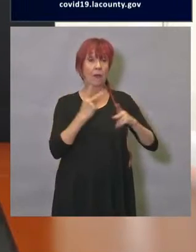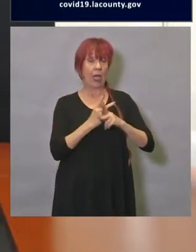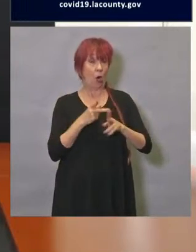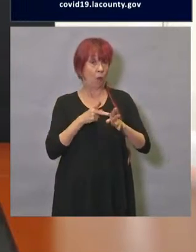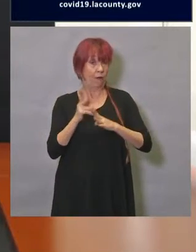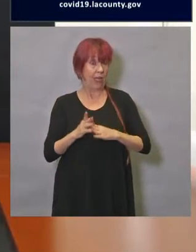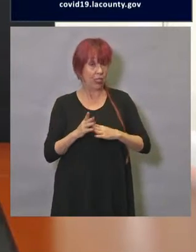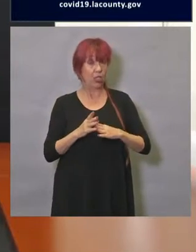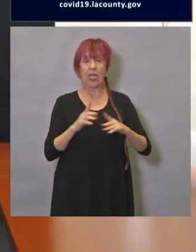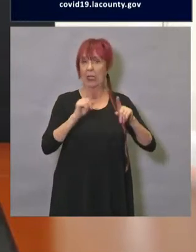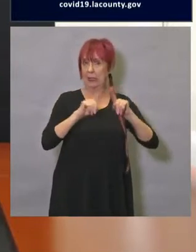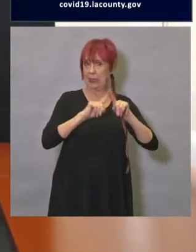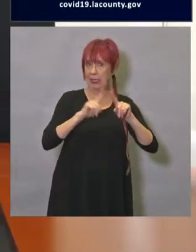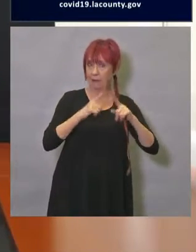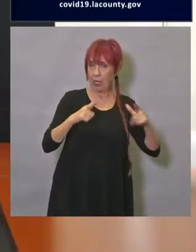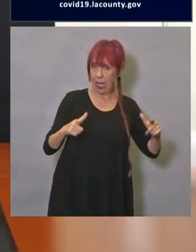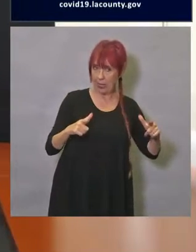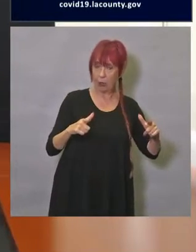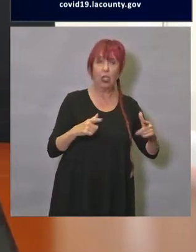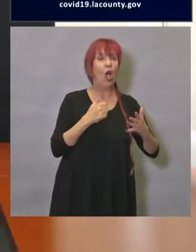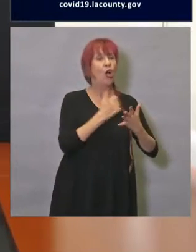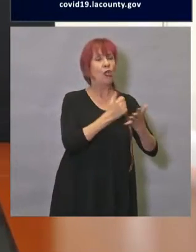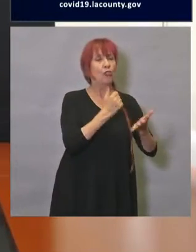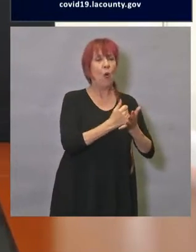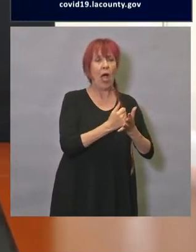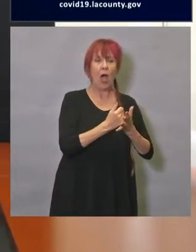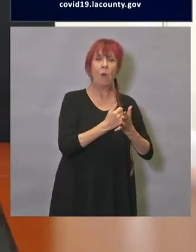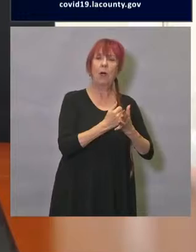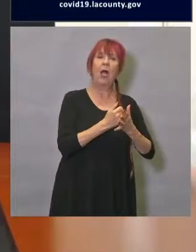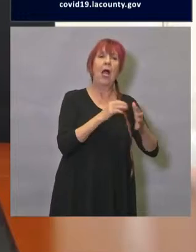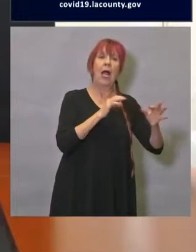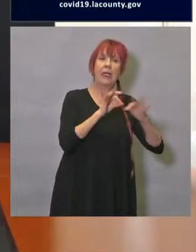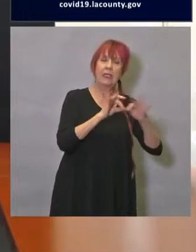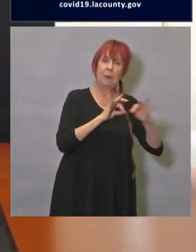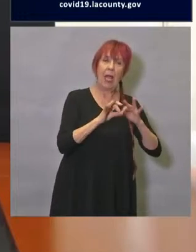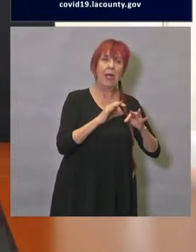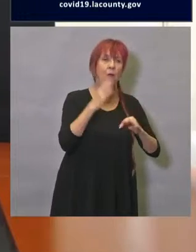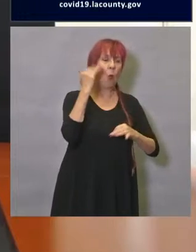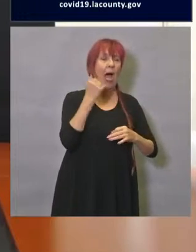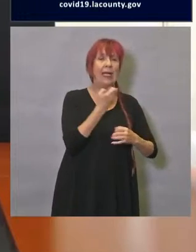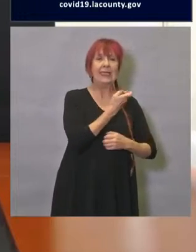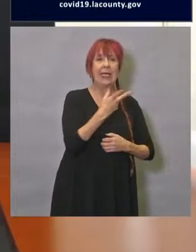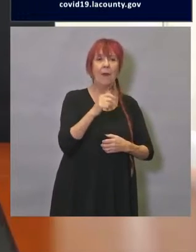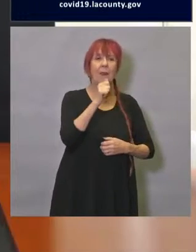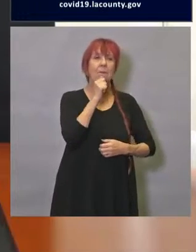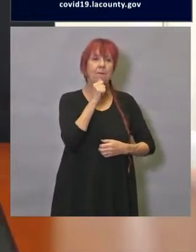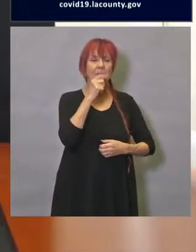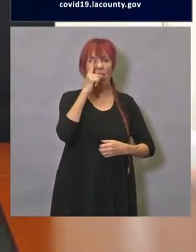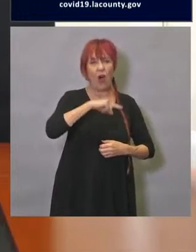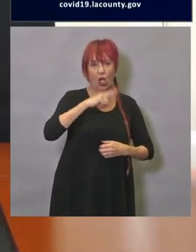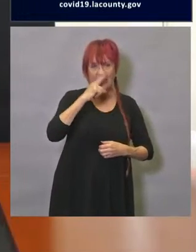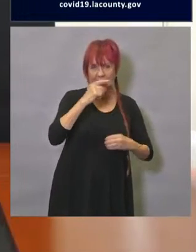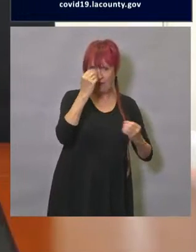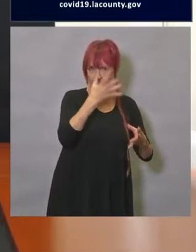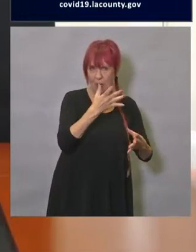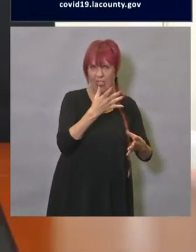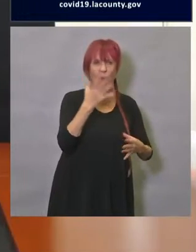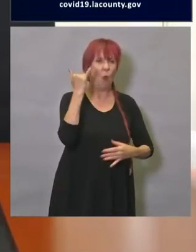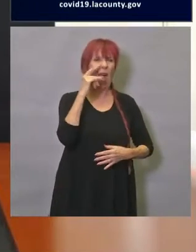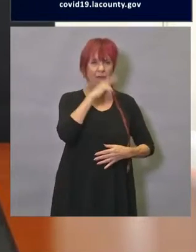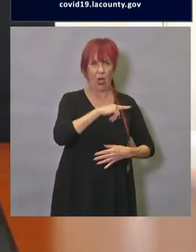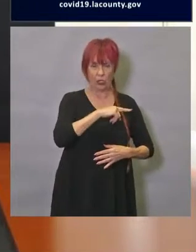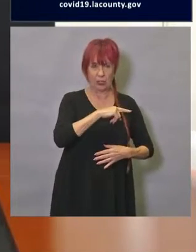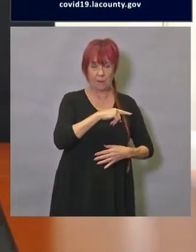via social media to help dispel some of the myths that are out there about COVID-19. In the San Fernando